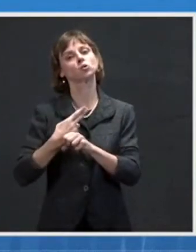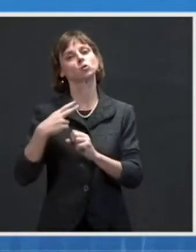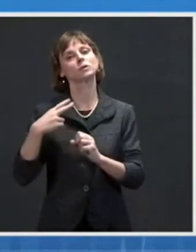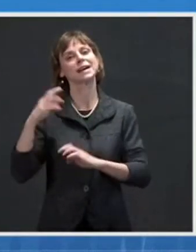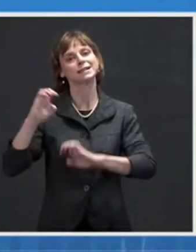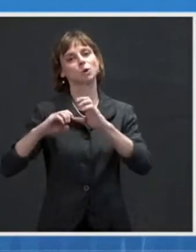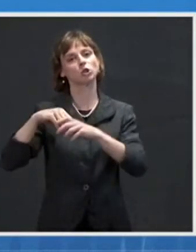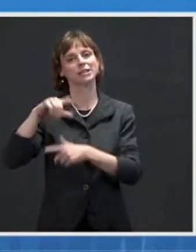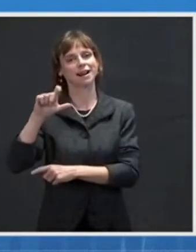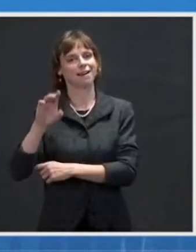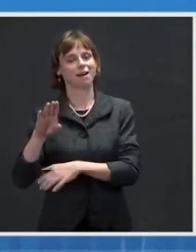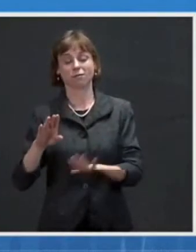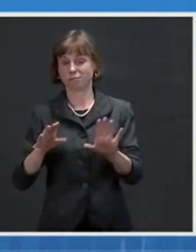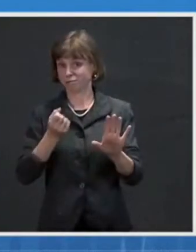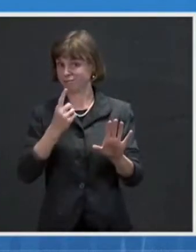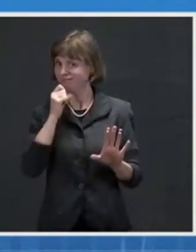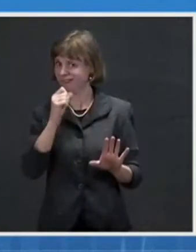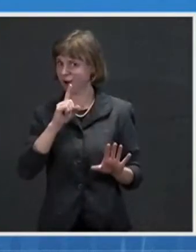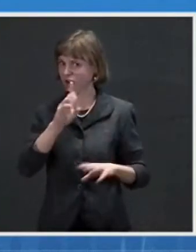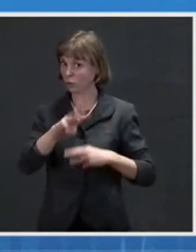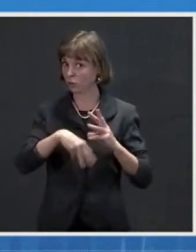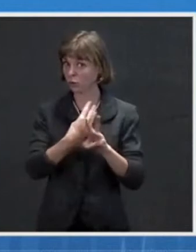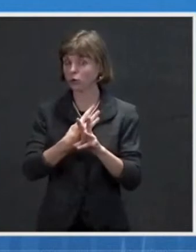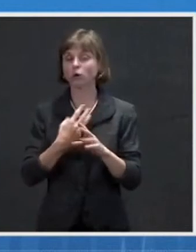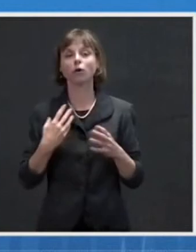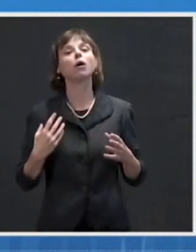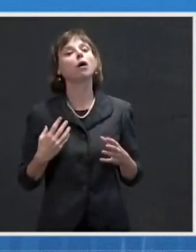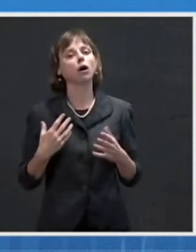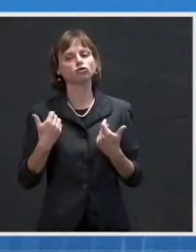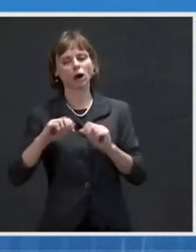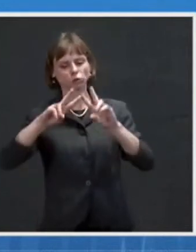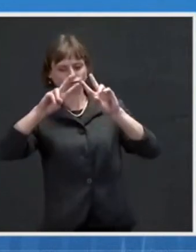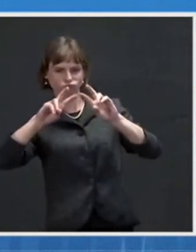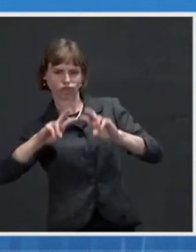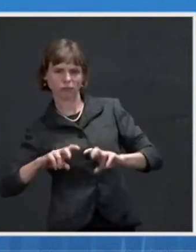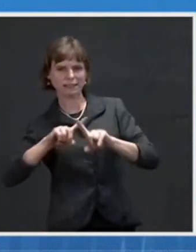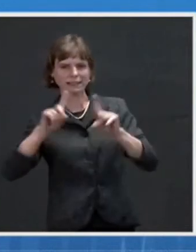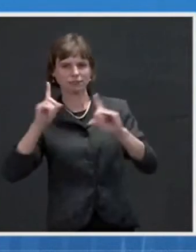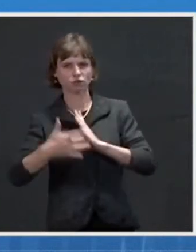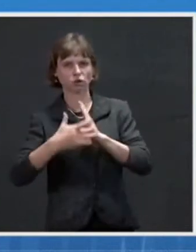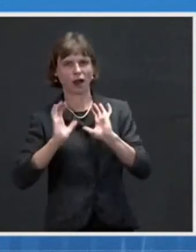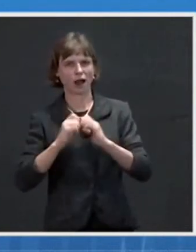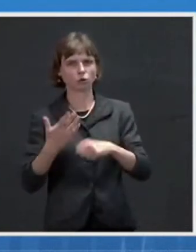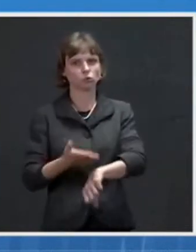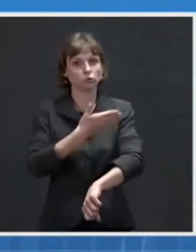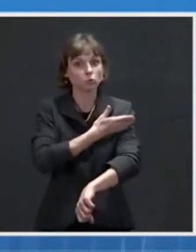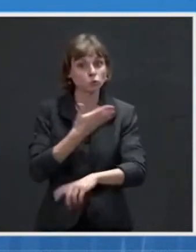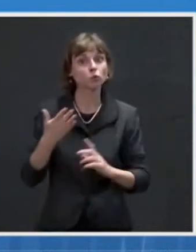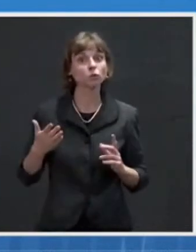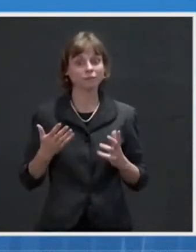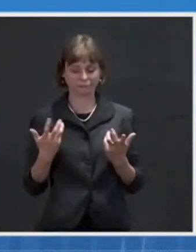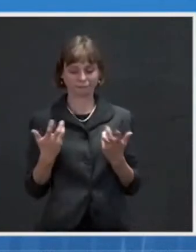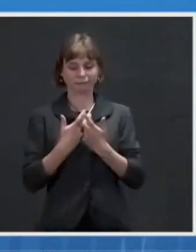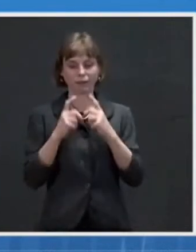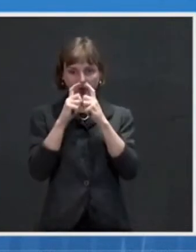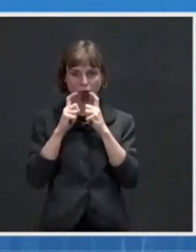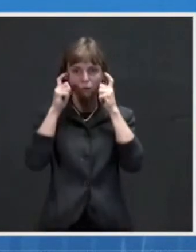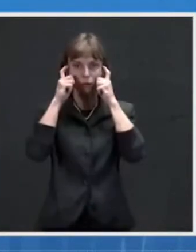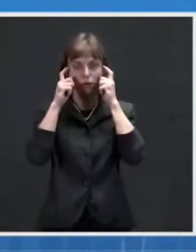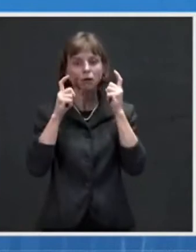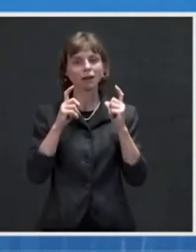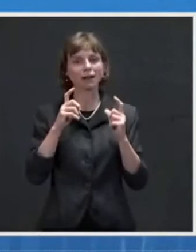laboratory, not the real world, to assess how different strategies to improve the fit of masks impacts a mask's ability